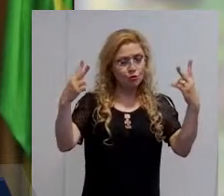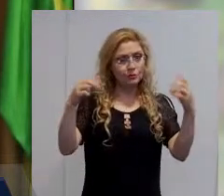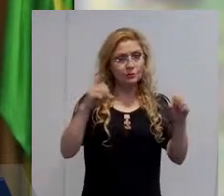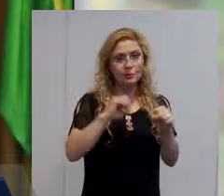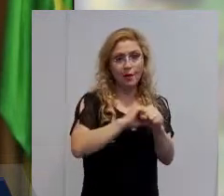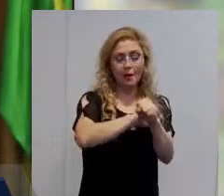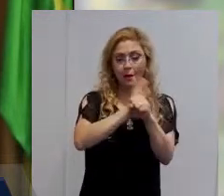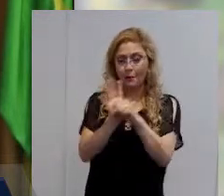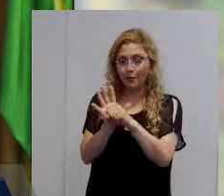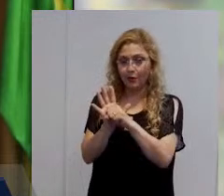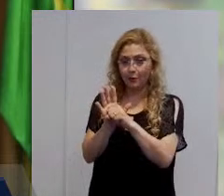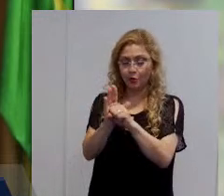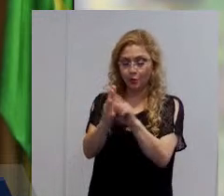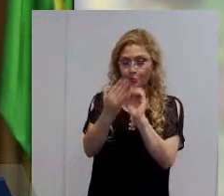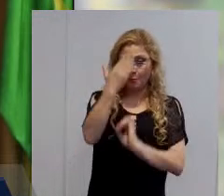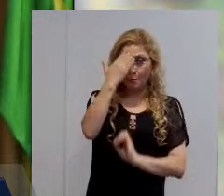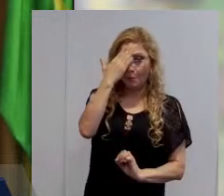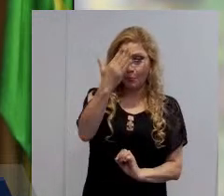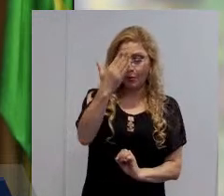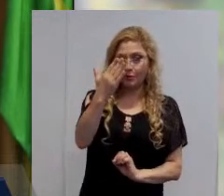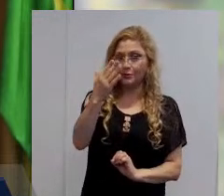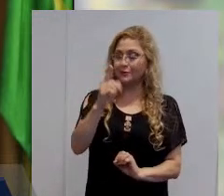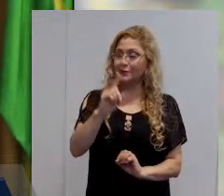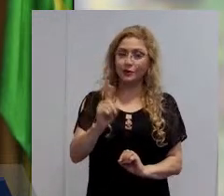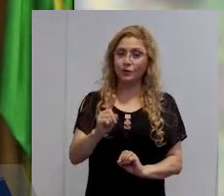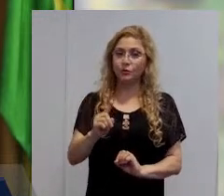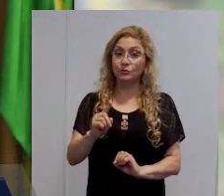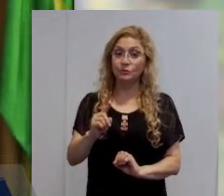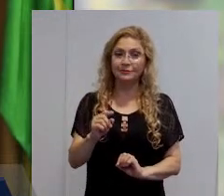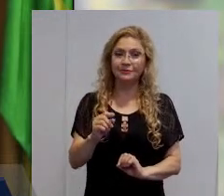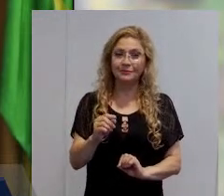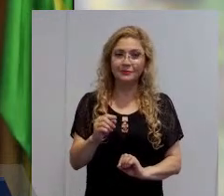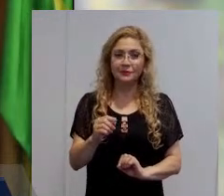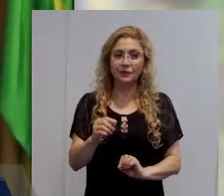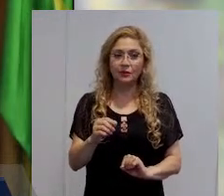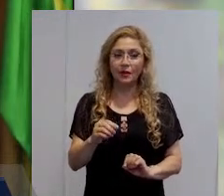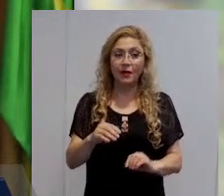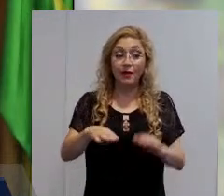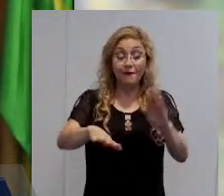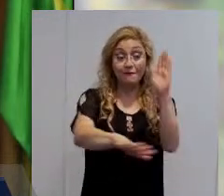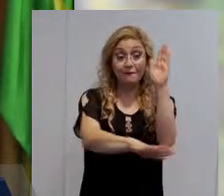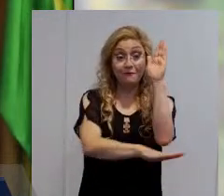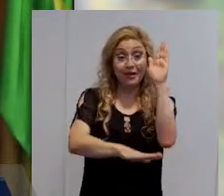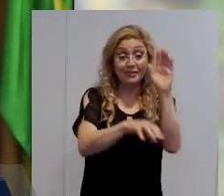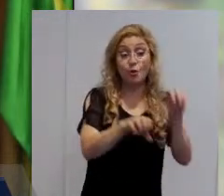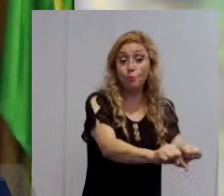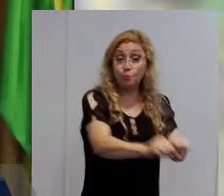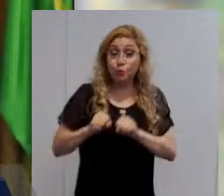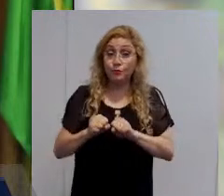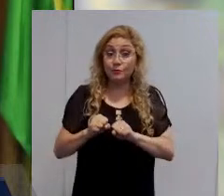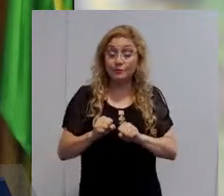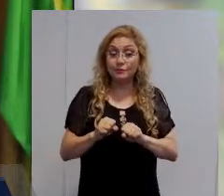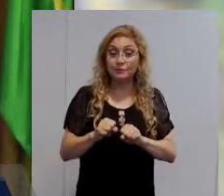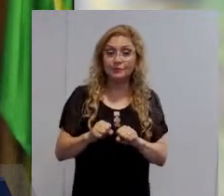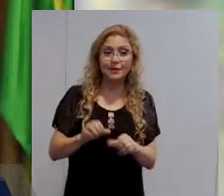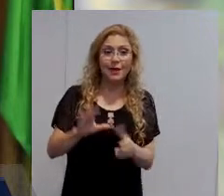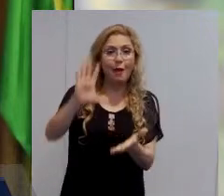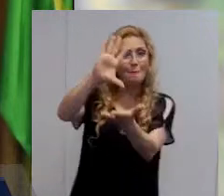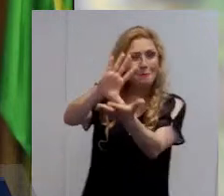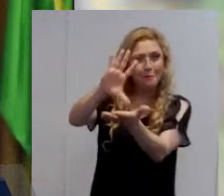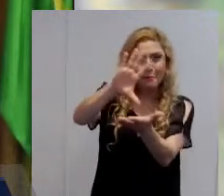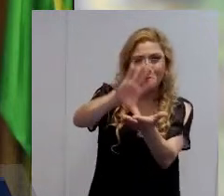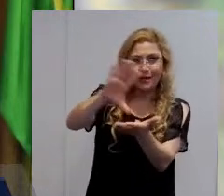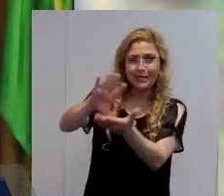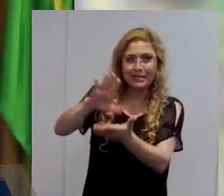we have all realized that during the pandemic, peace